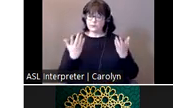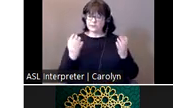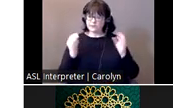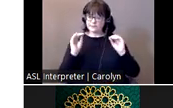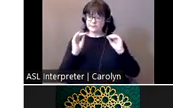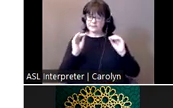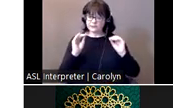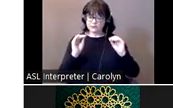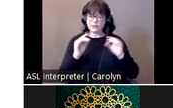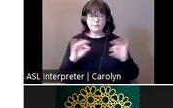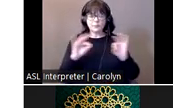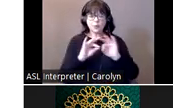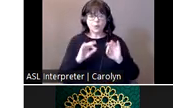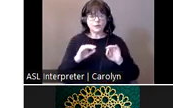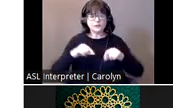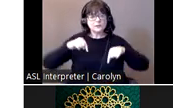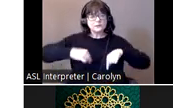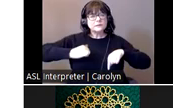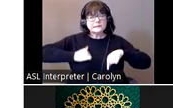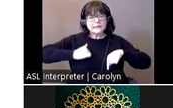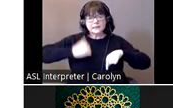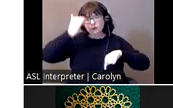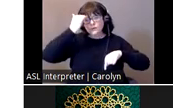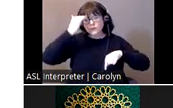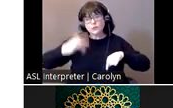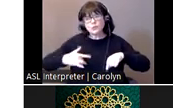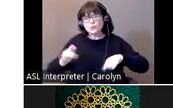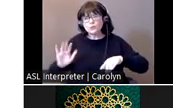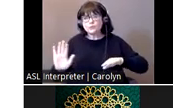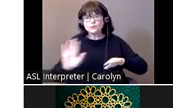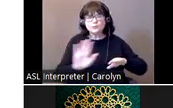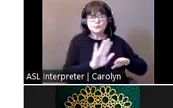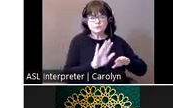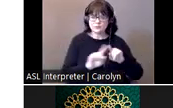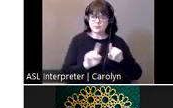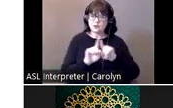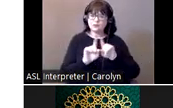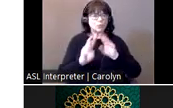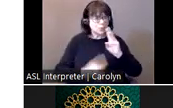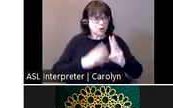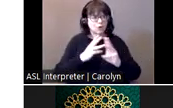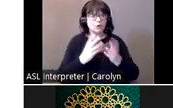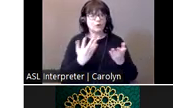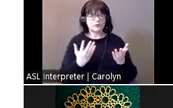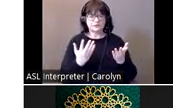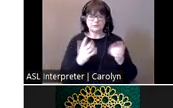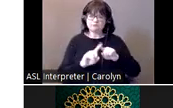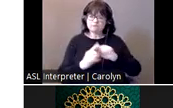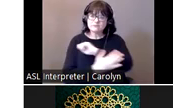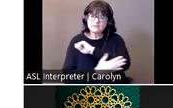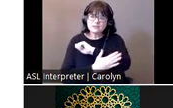our backyards, but being aware with some of these really broad issues and topics about what's going on in some parts of the rest of the world